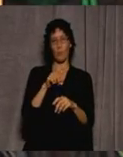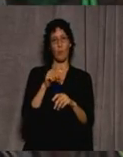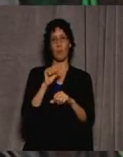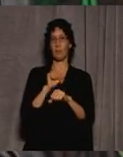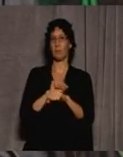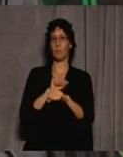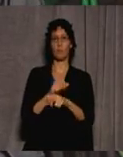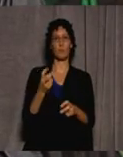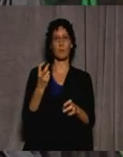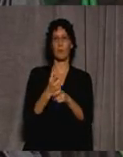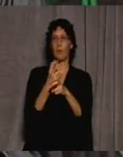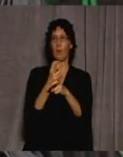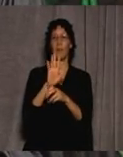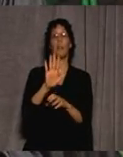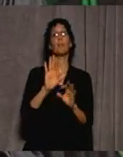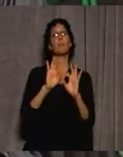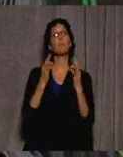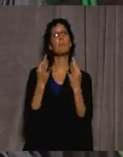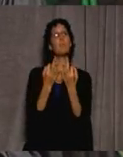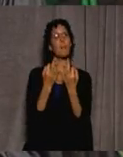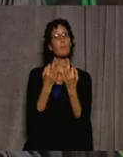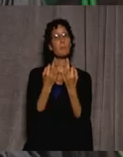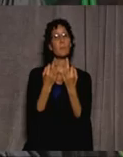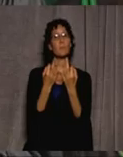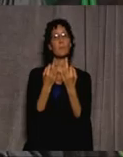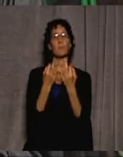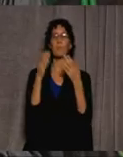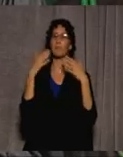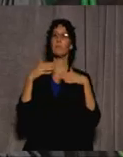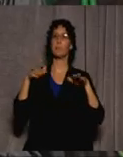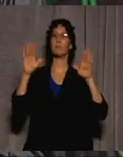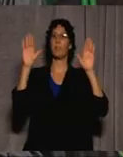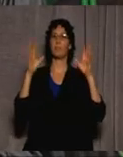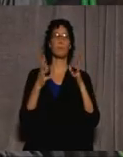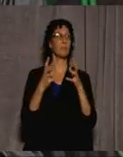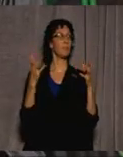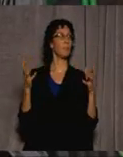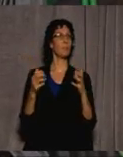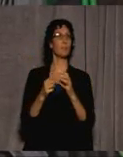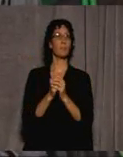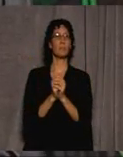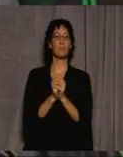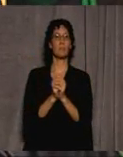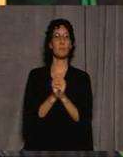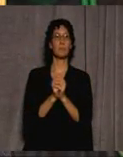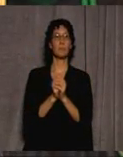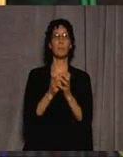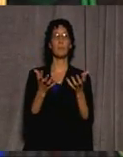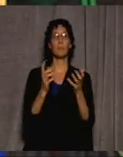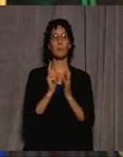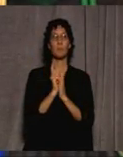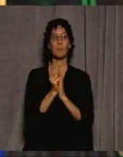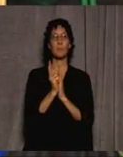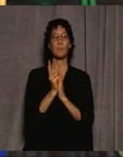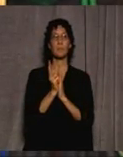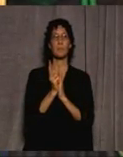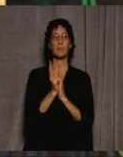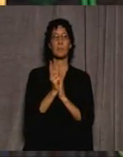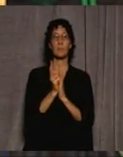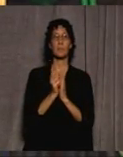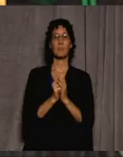and how hard your family members have sacrificed. So I just want to take a second first.